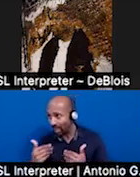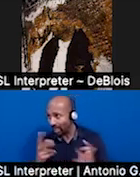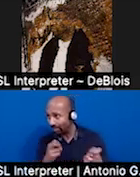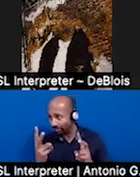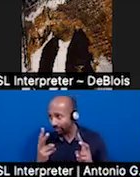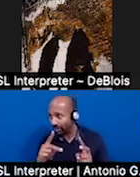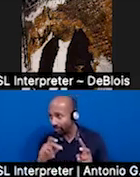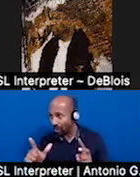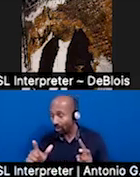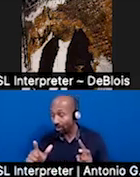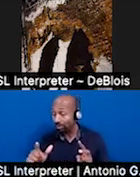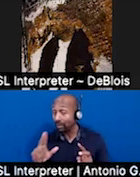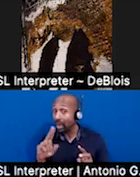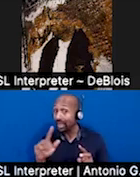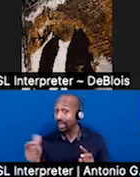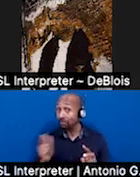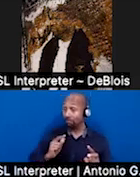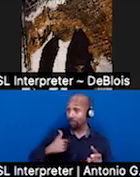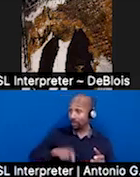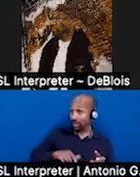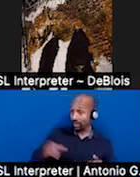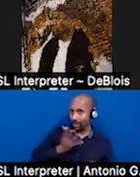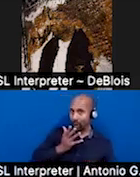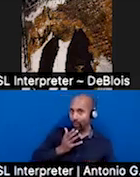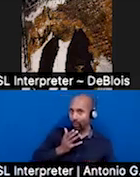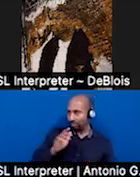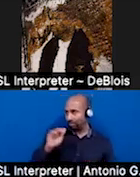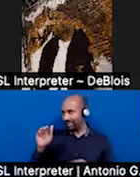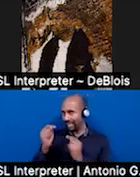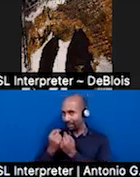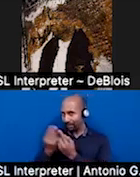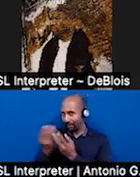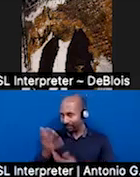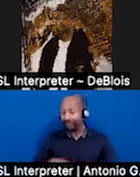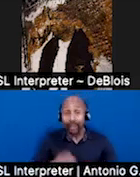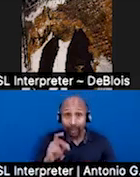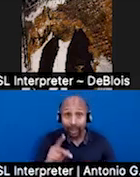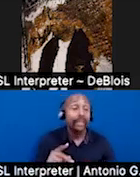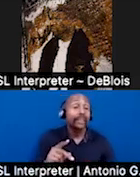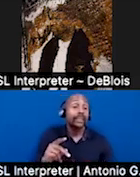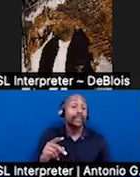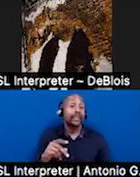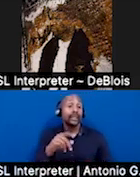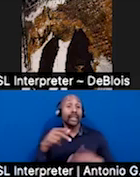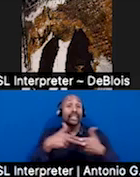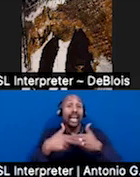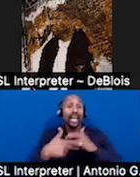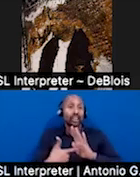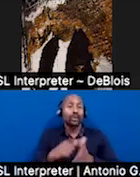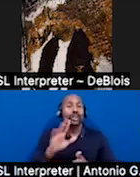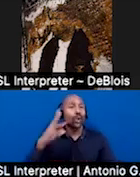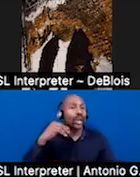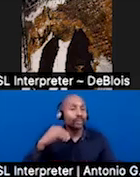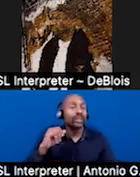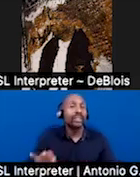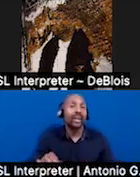let me know. But again, we want to know what, in your experience, are the biggest barriers to digital equity. The